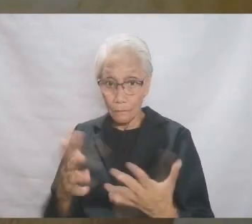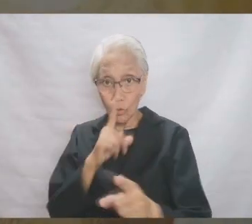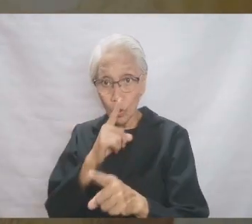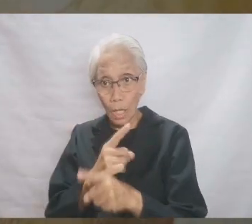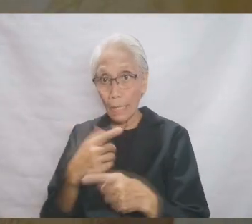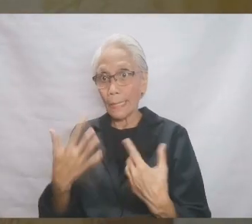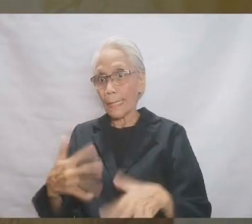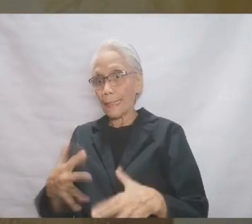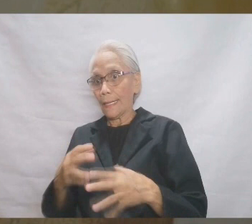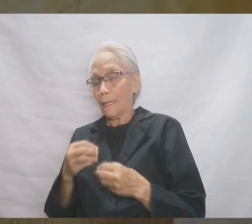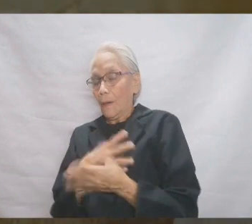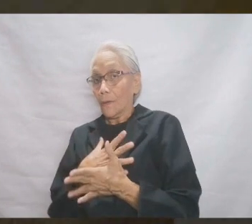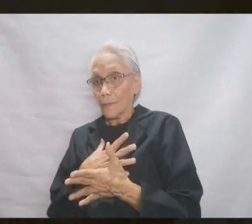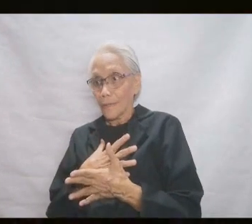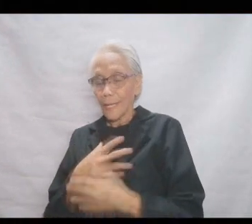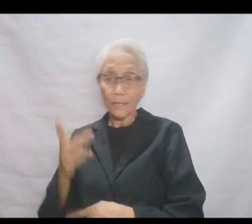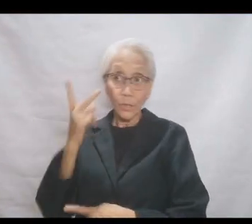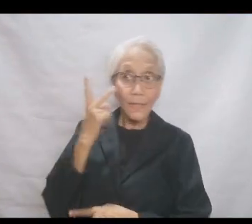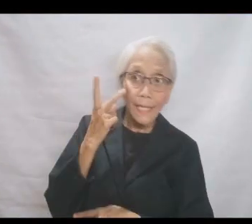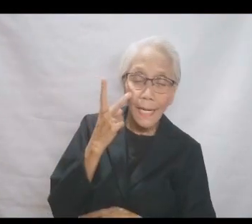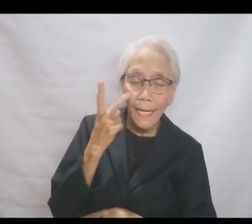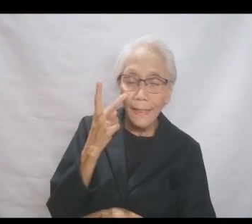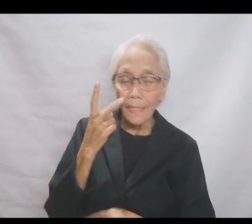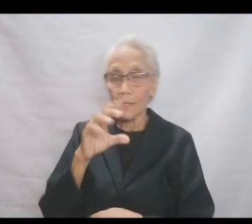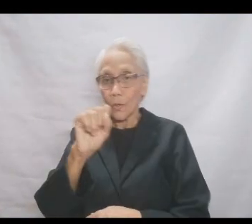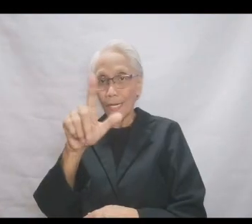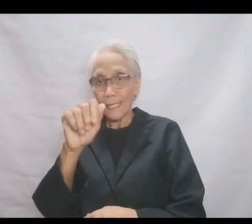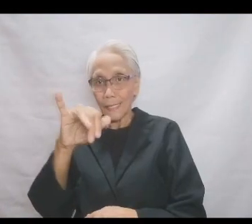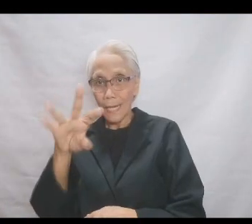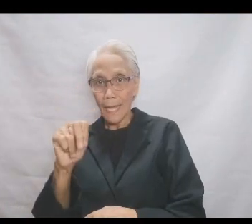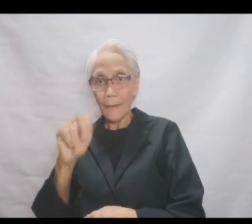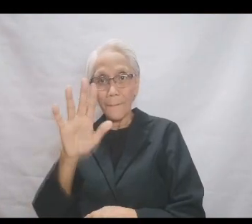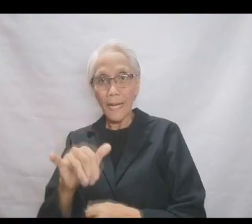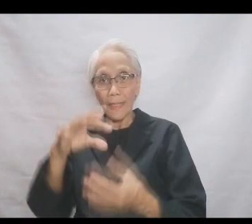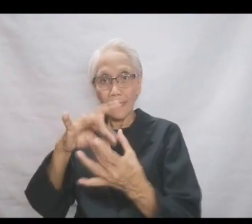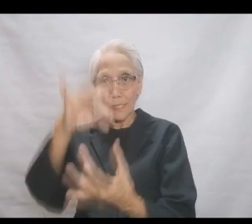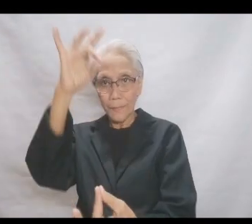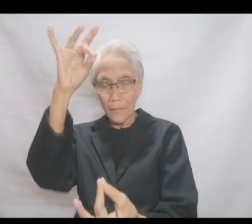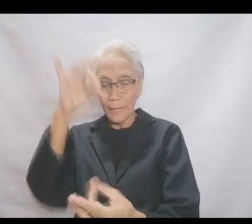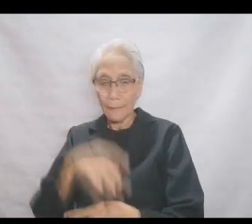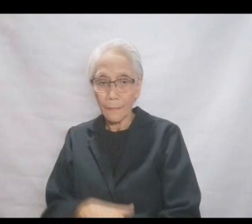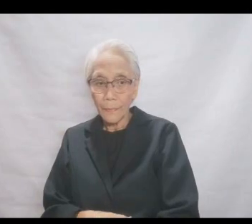lang, nakakatakot, di ba? Tingnan natin ang phenomenon ng slain by the Spirit.